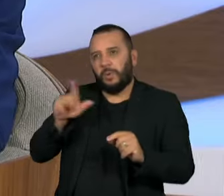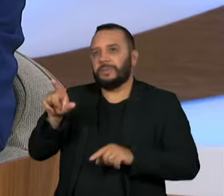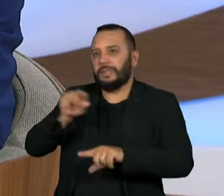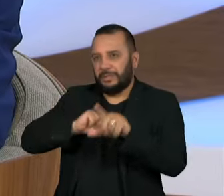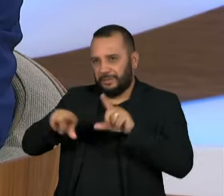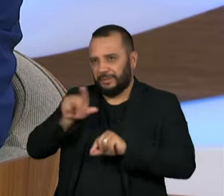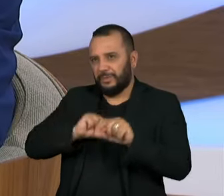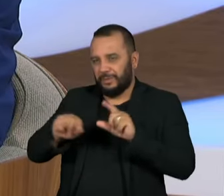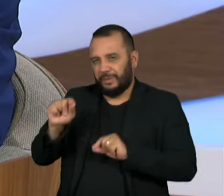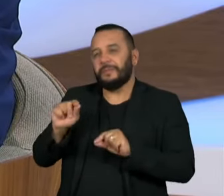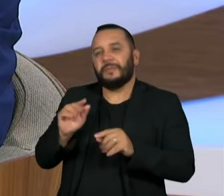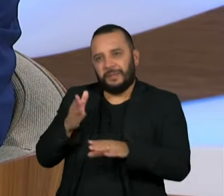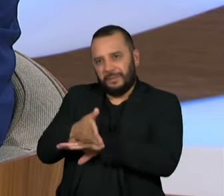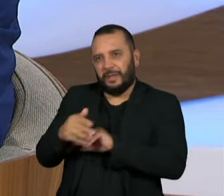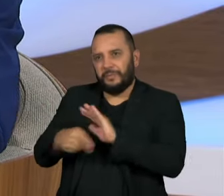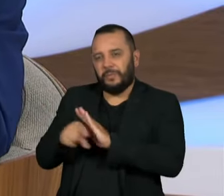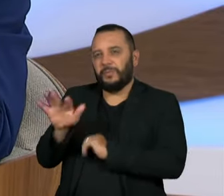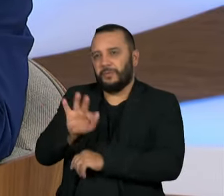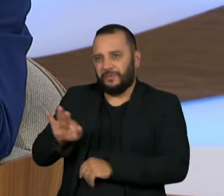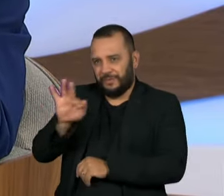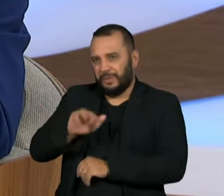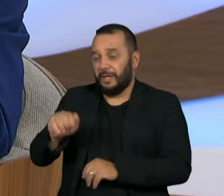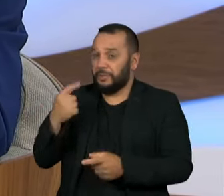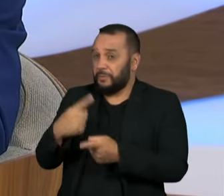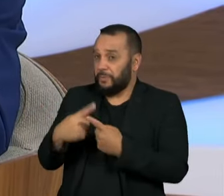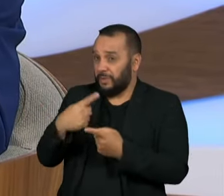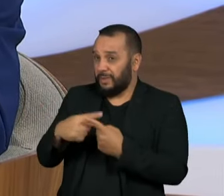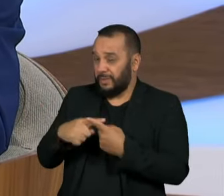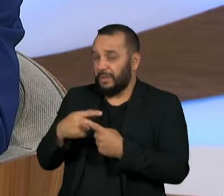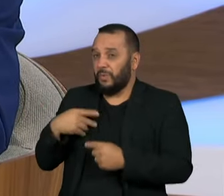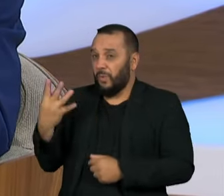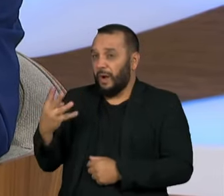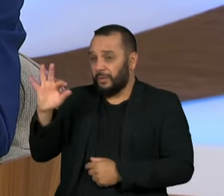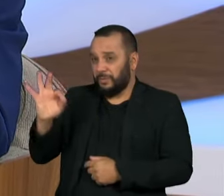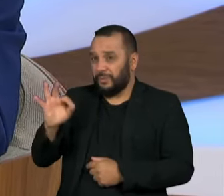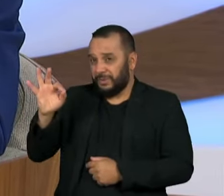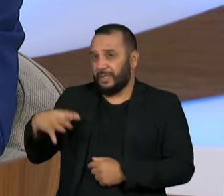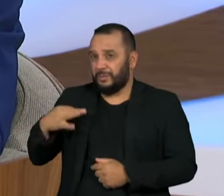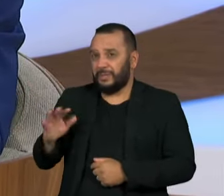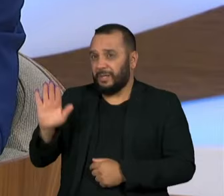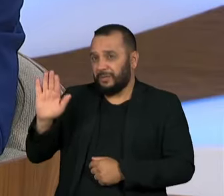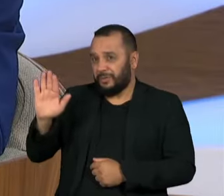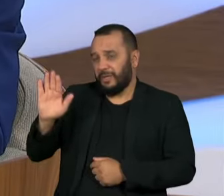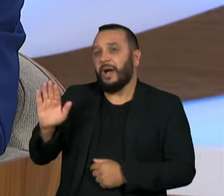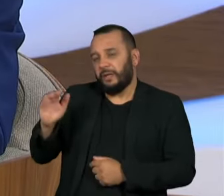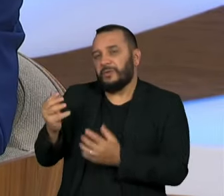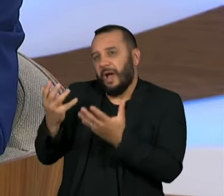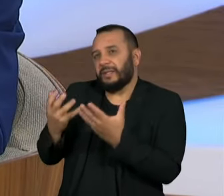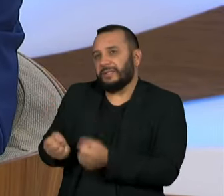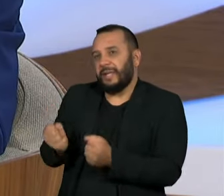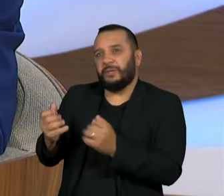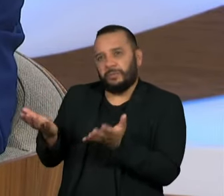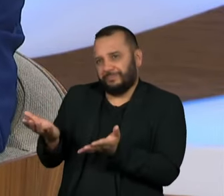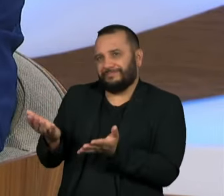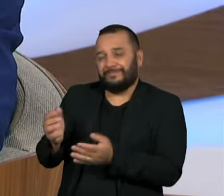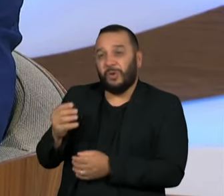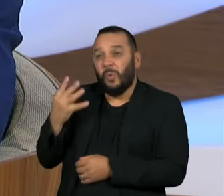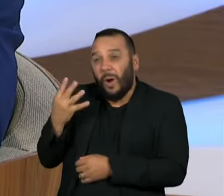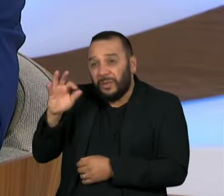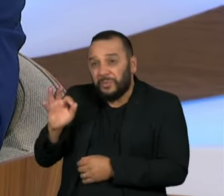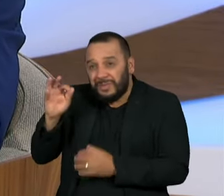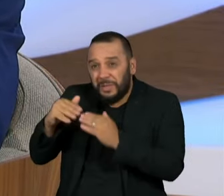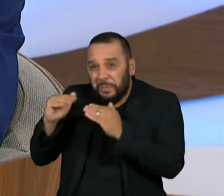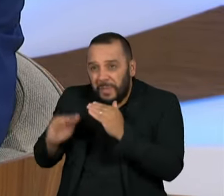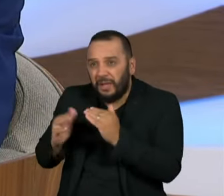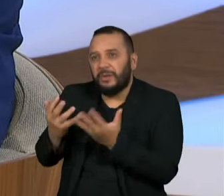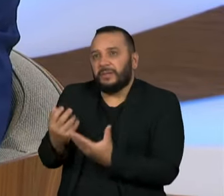the university, because fewer than 4% of the applicants are accepted. And so